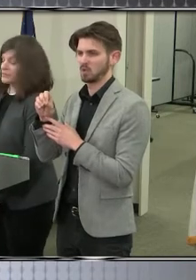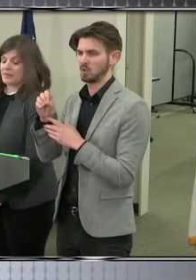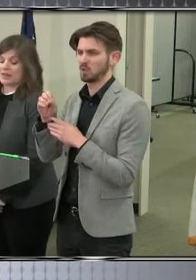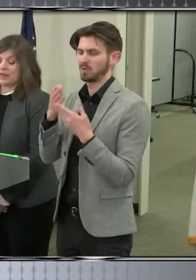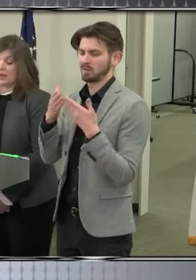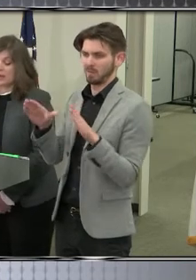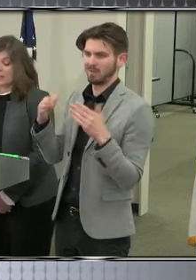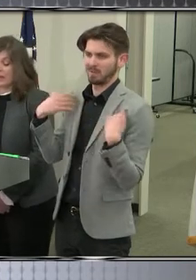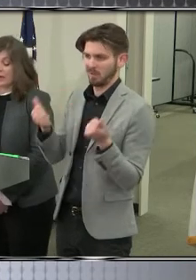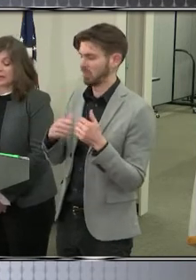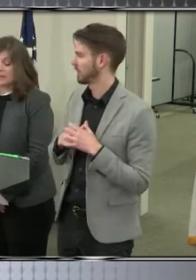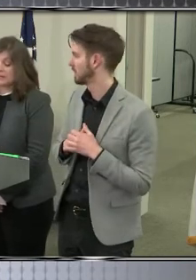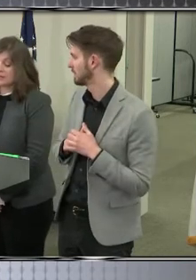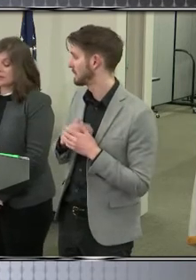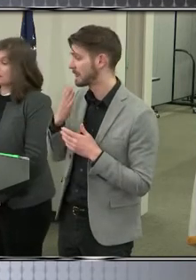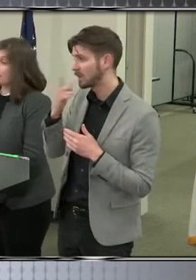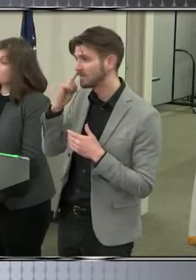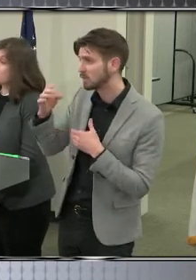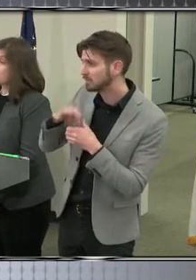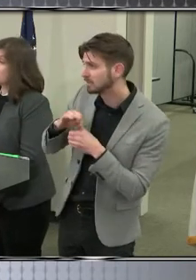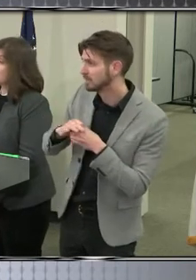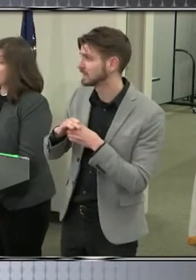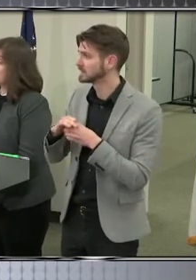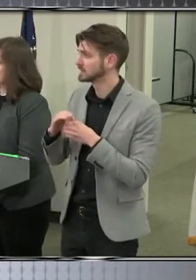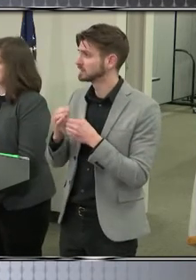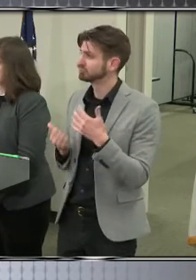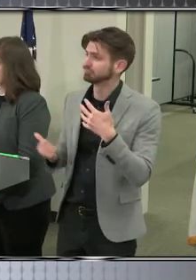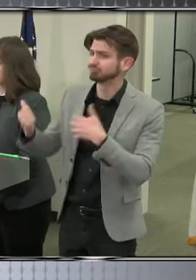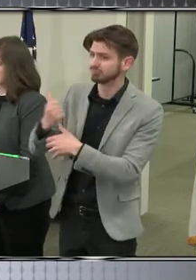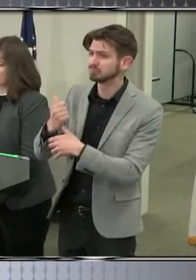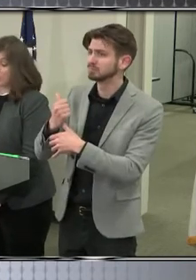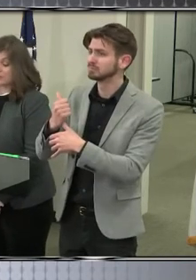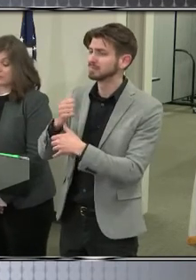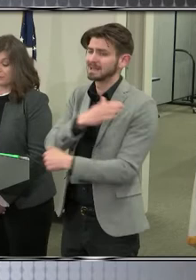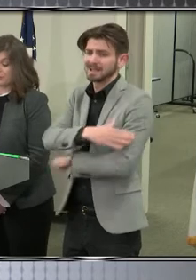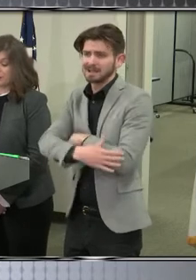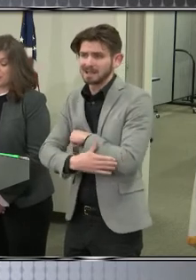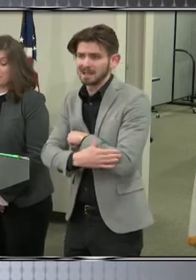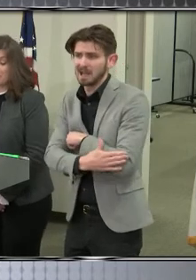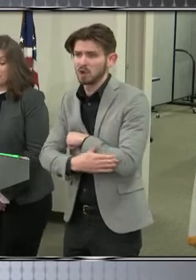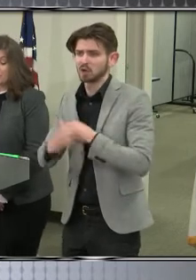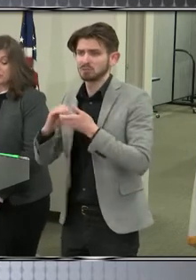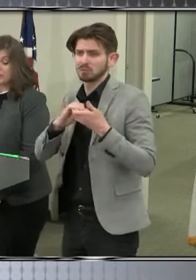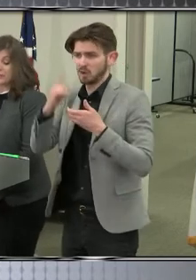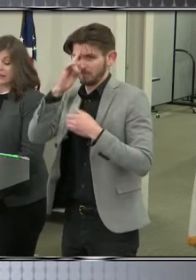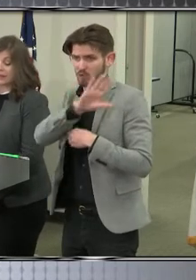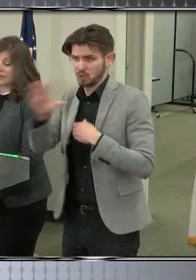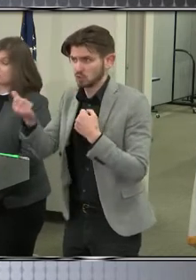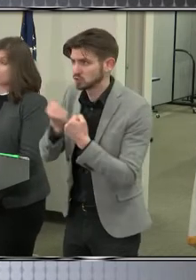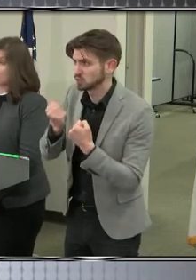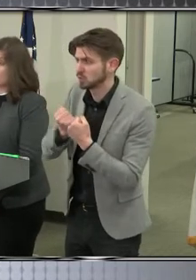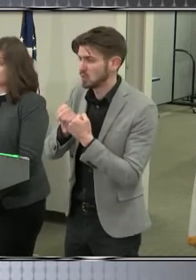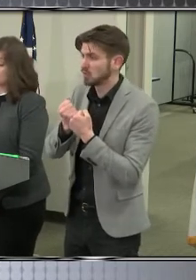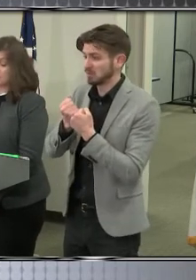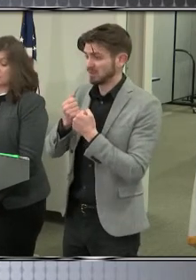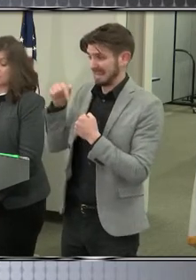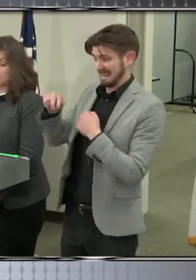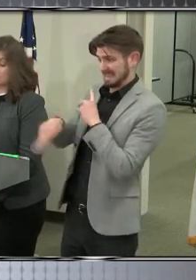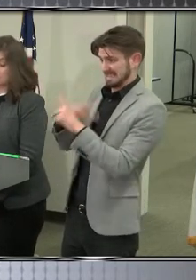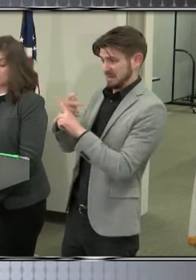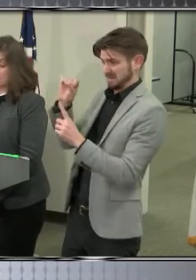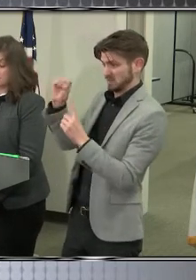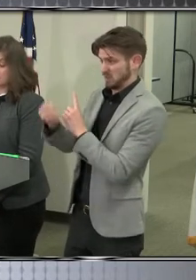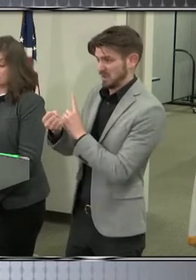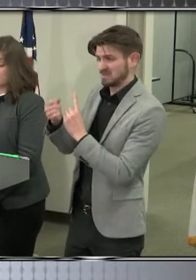officials, county, city, and community partners for their support. Preparing for something like this requires a